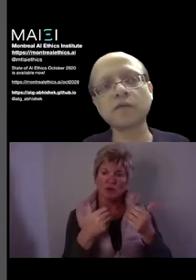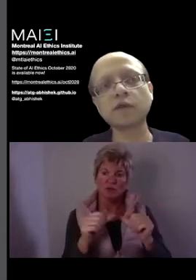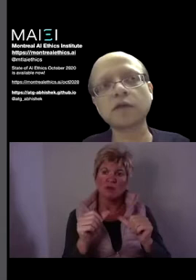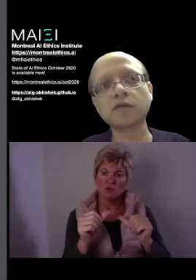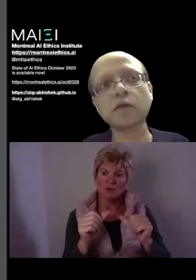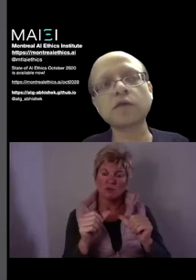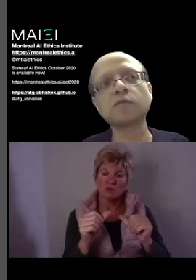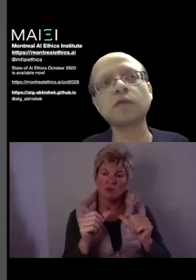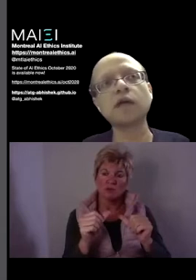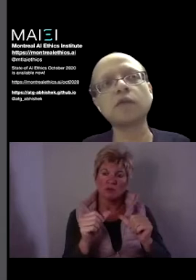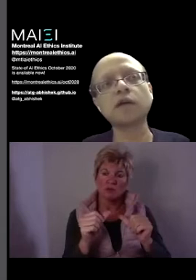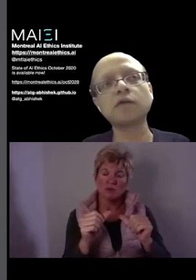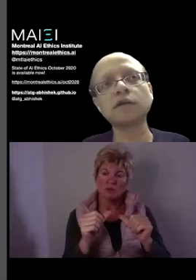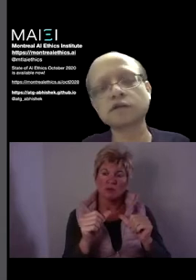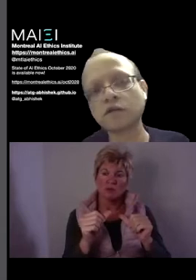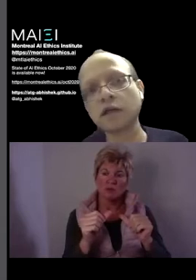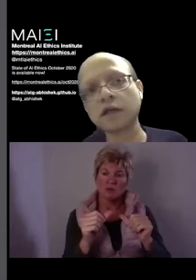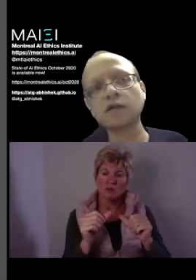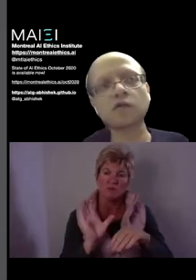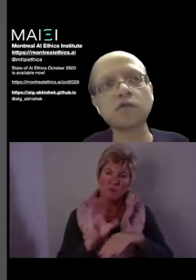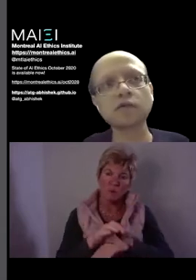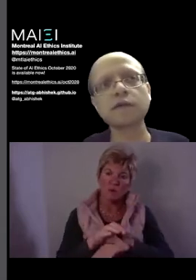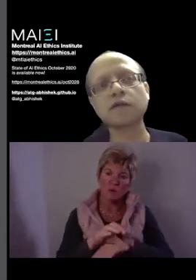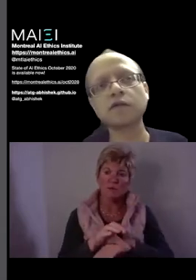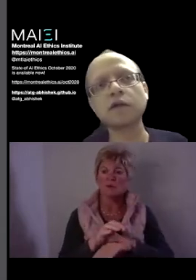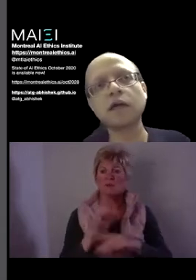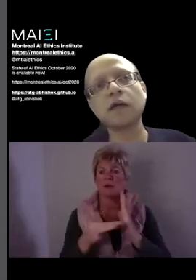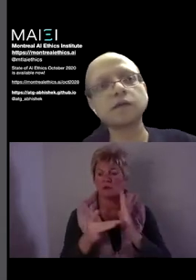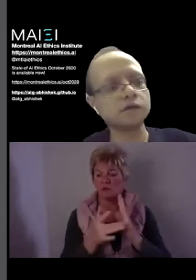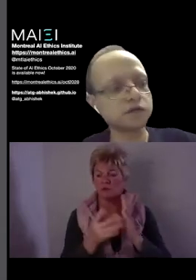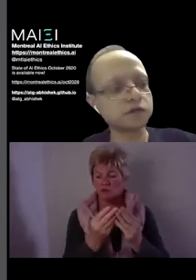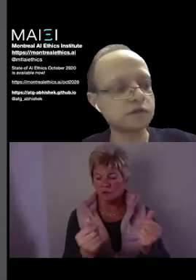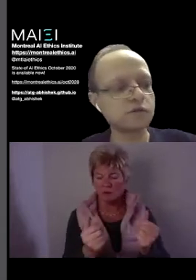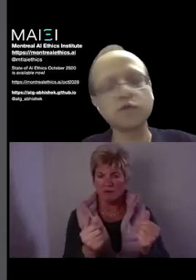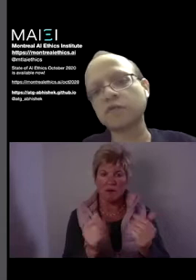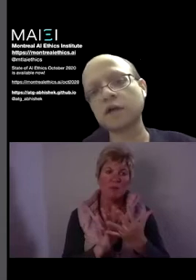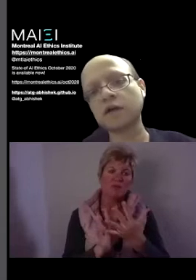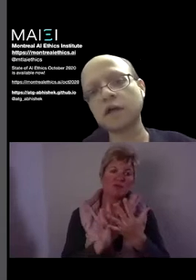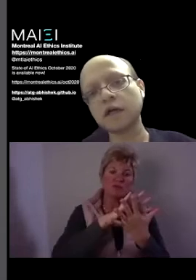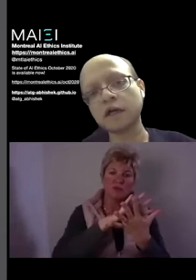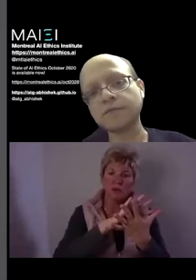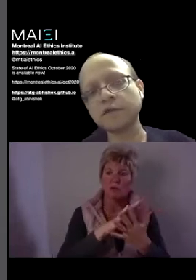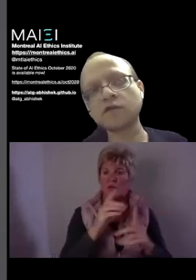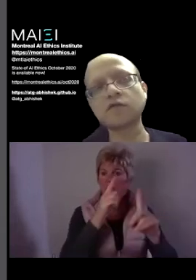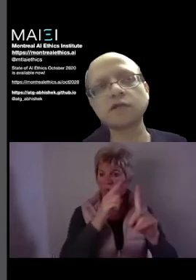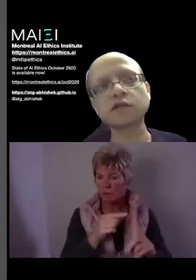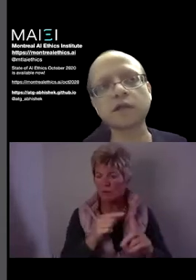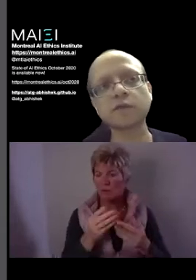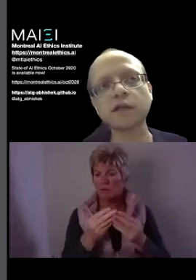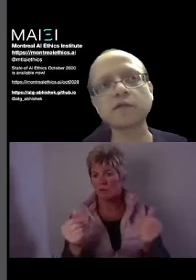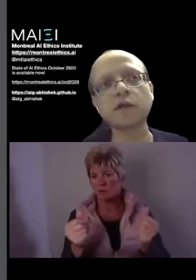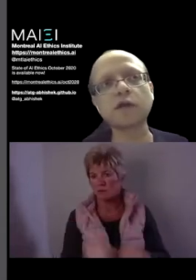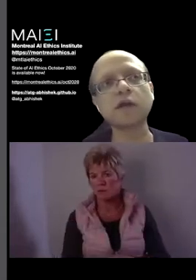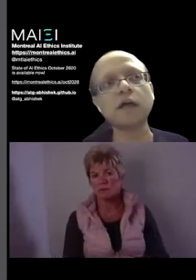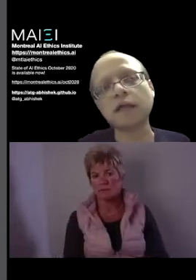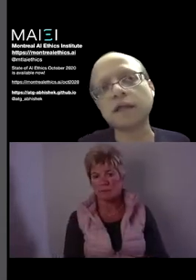of solving a particular problem, where you're distorting your goals and you're solutions to the point where you're reaching a